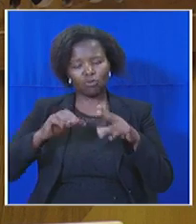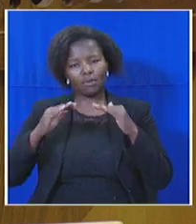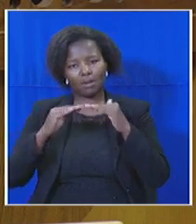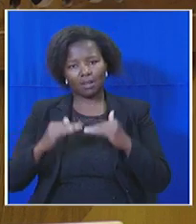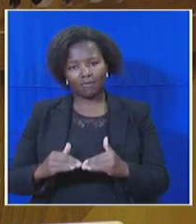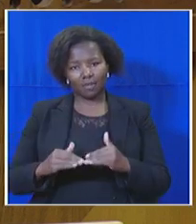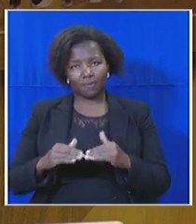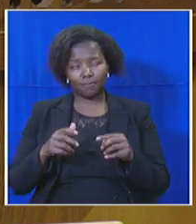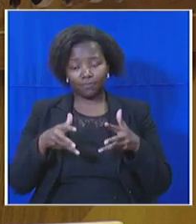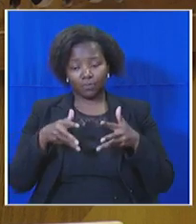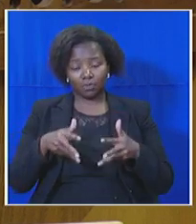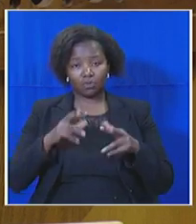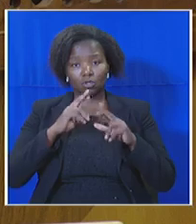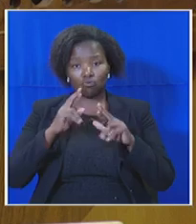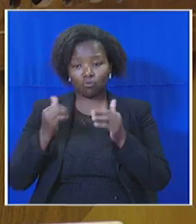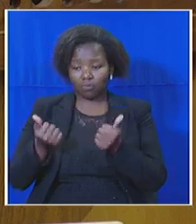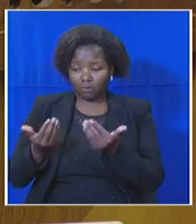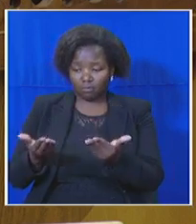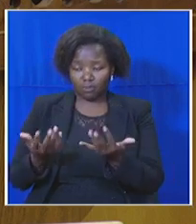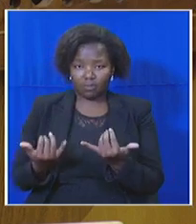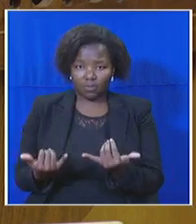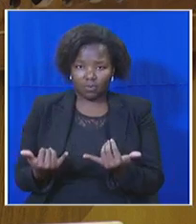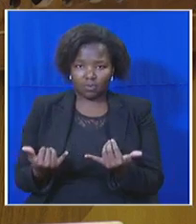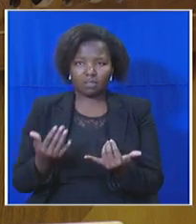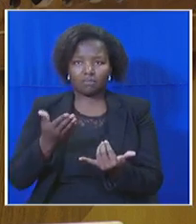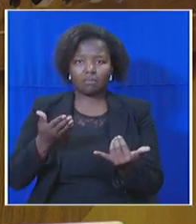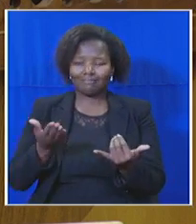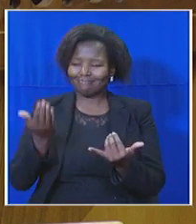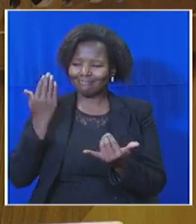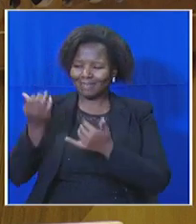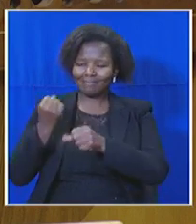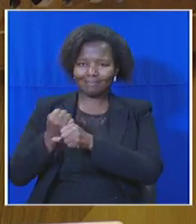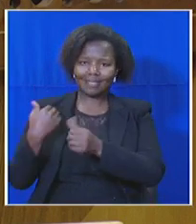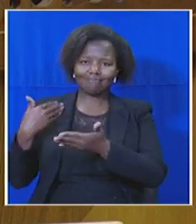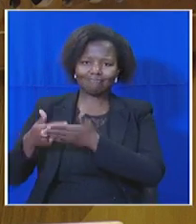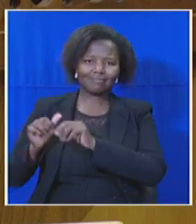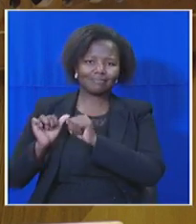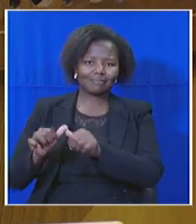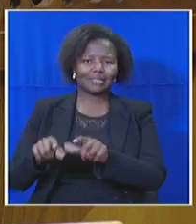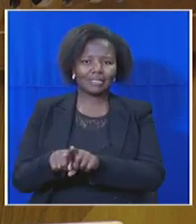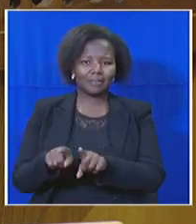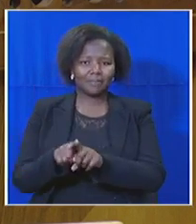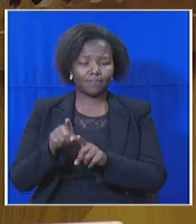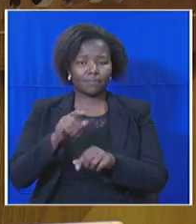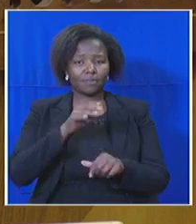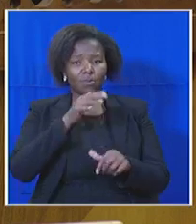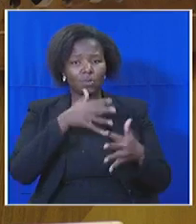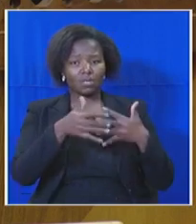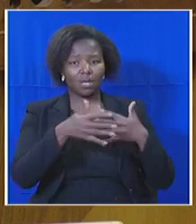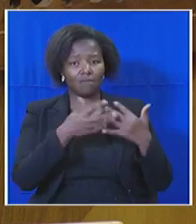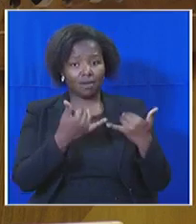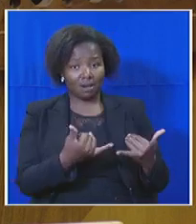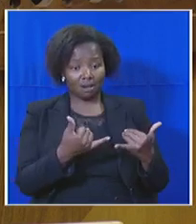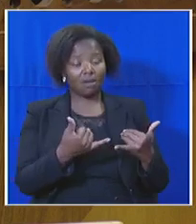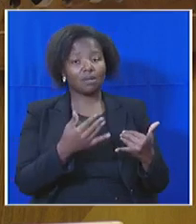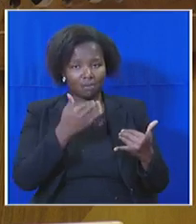Chairperson, today's consideration of the reports presented to SCOPA are no different than the years before. With regards to the Department of Water Affairs, the current situation is,